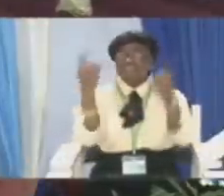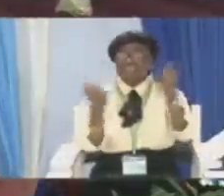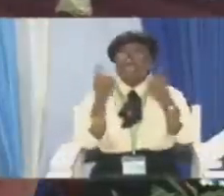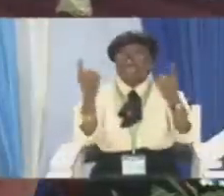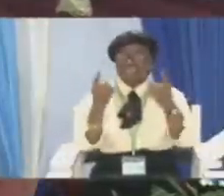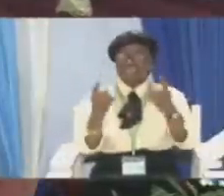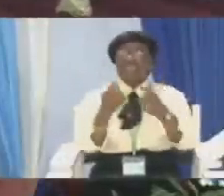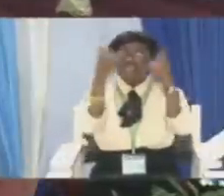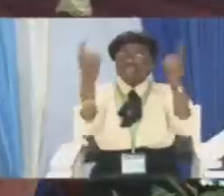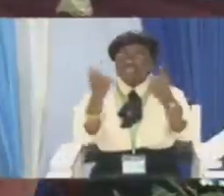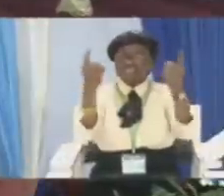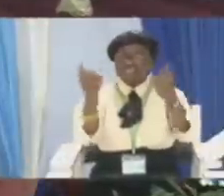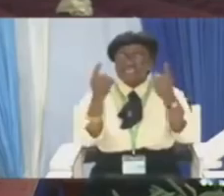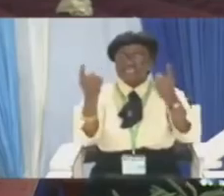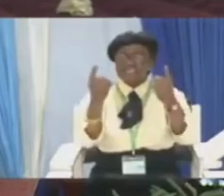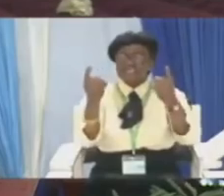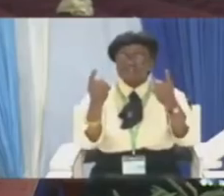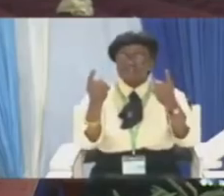Sin.